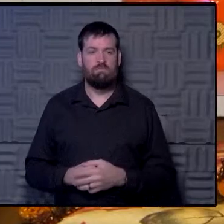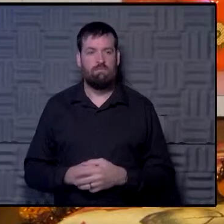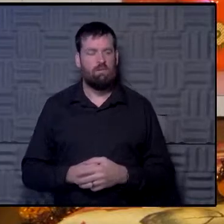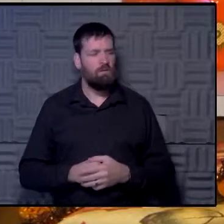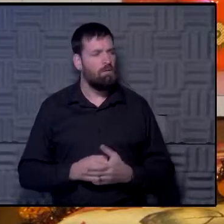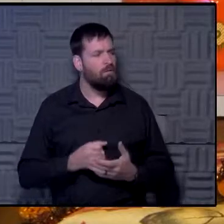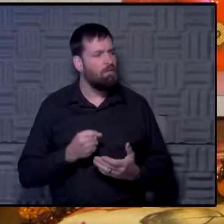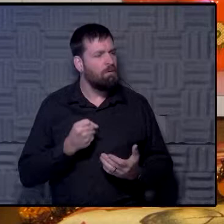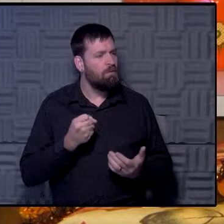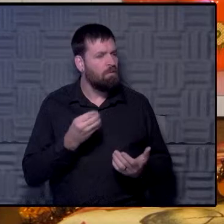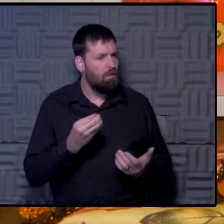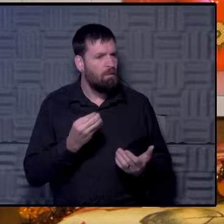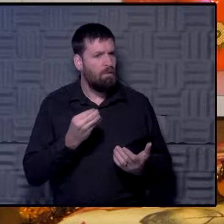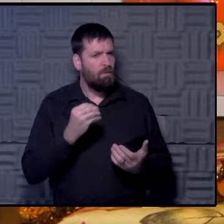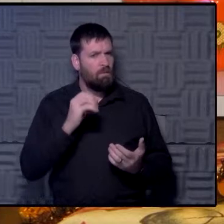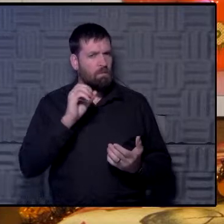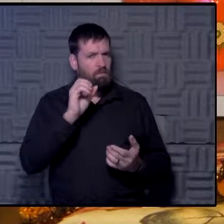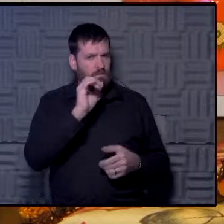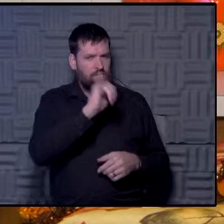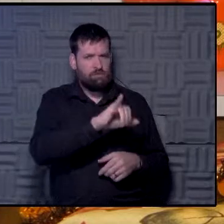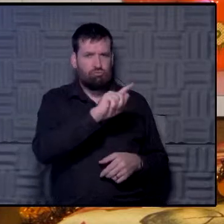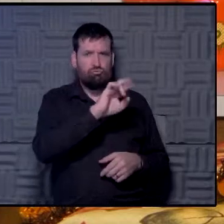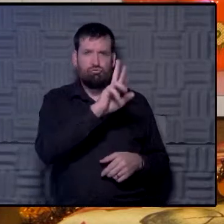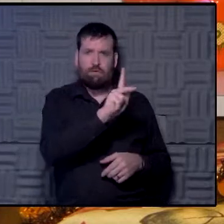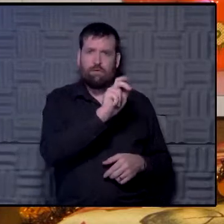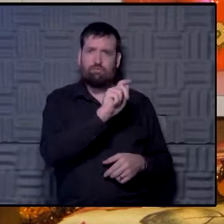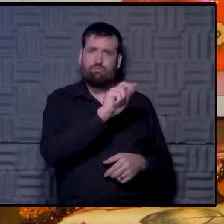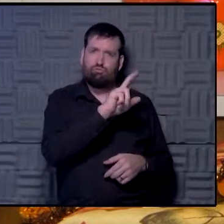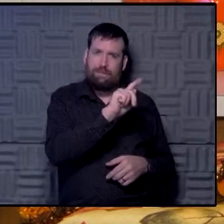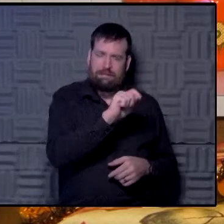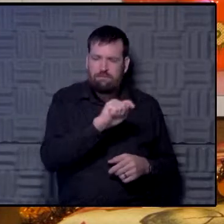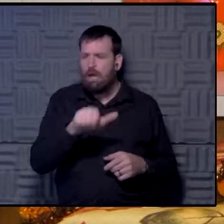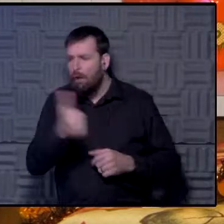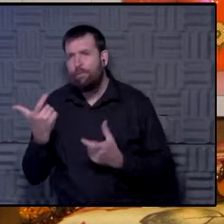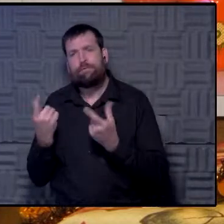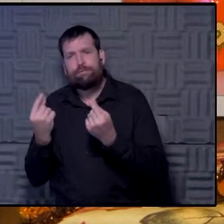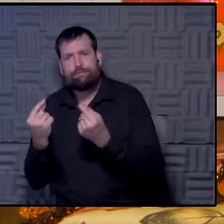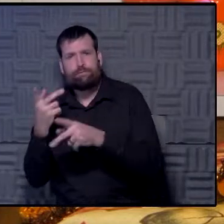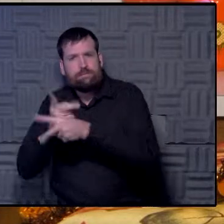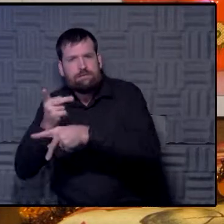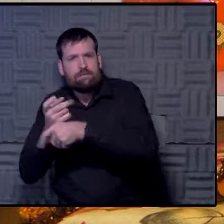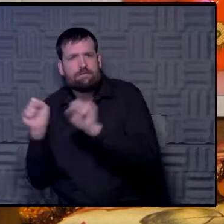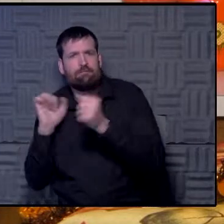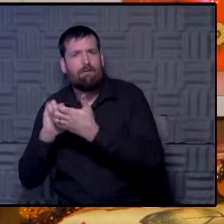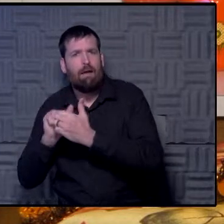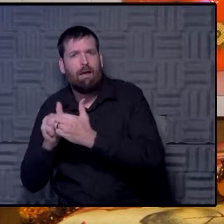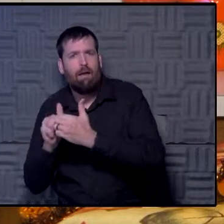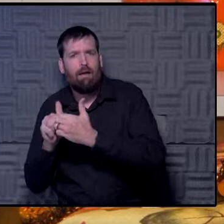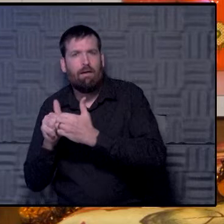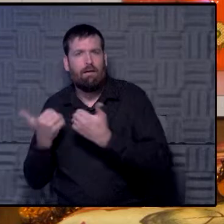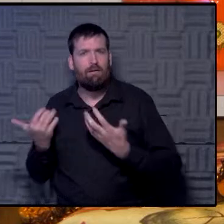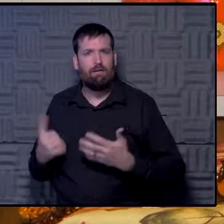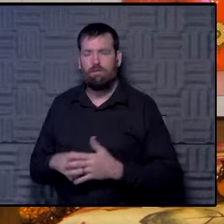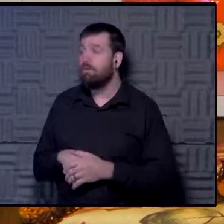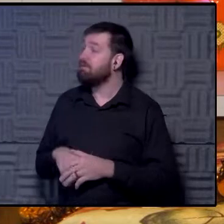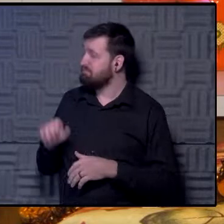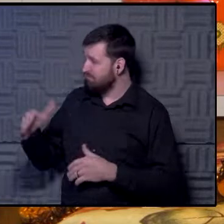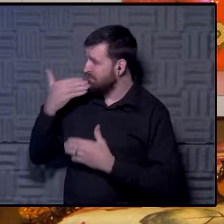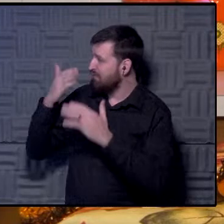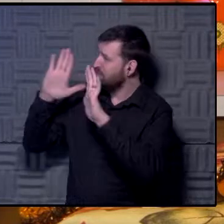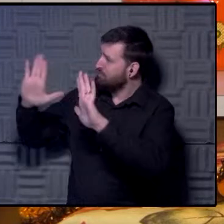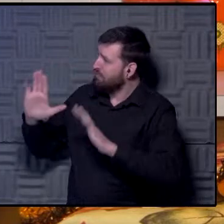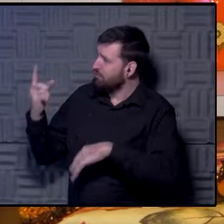So, so that's trick-or-treating, but what are some other activities we could do to stay safe? Well, that's a great question. Well,